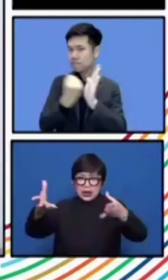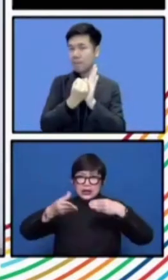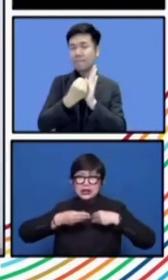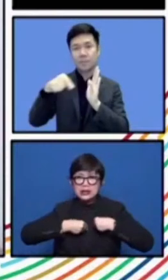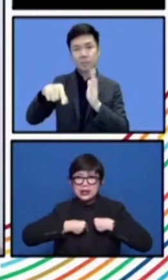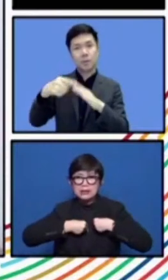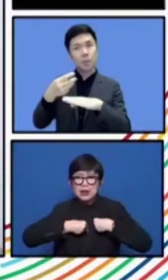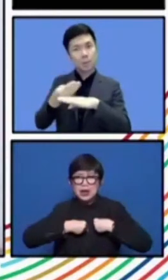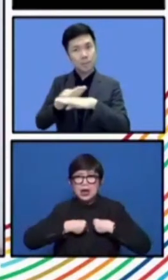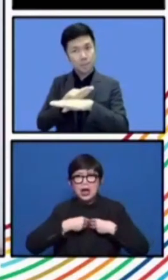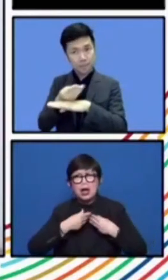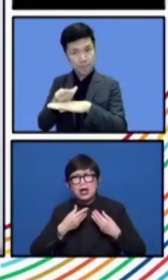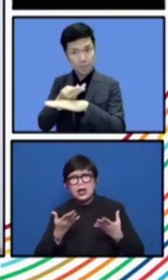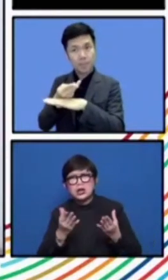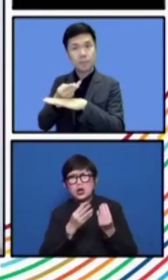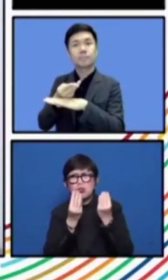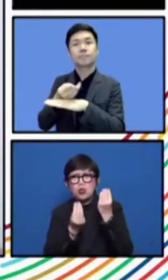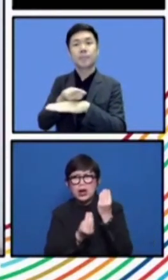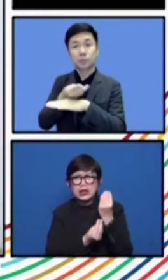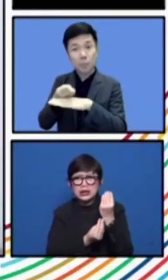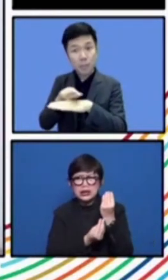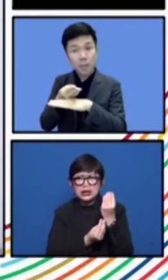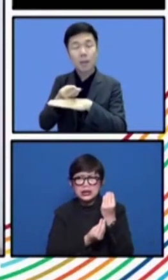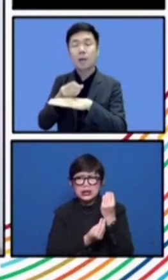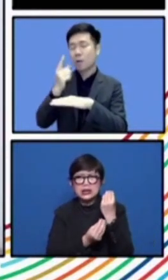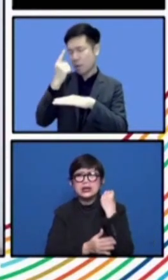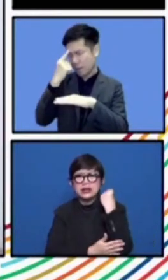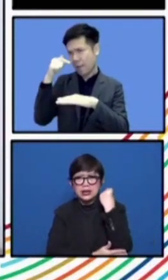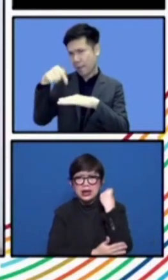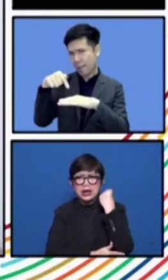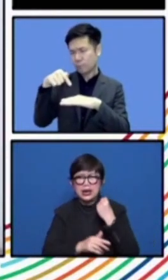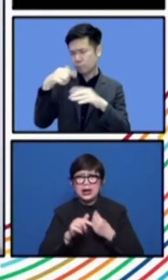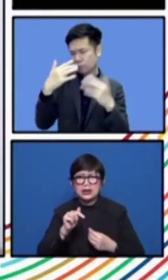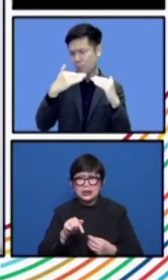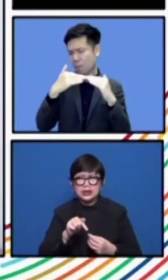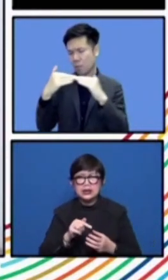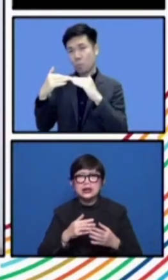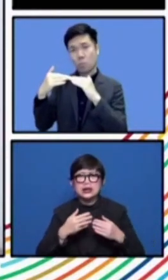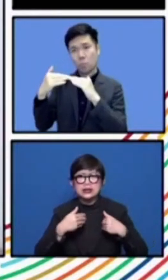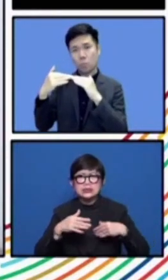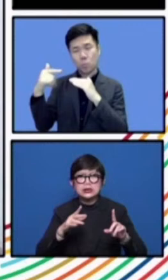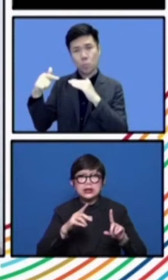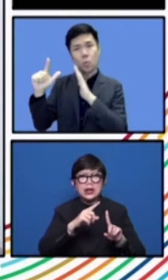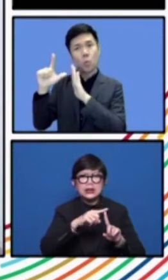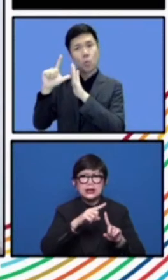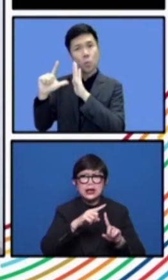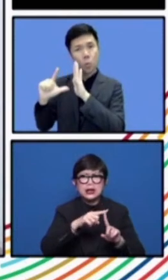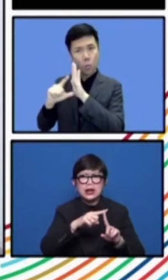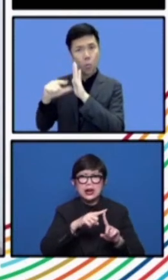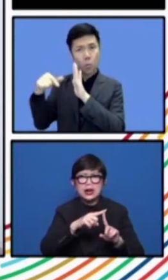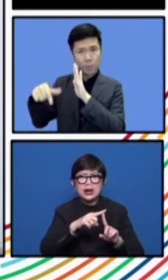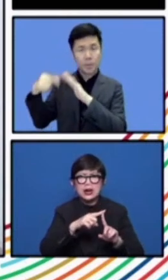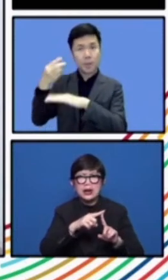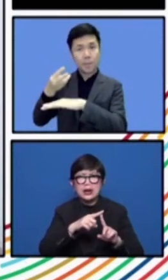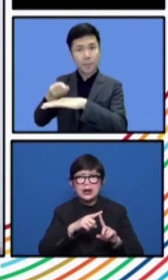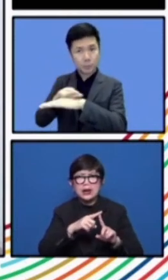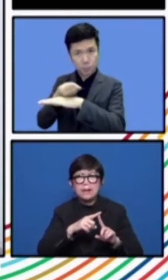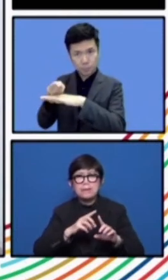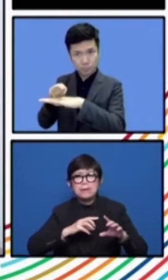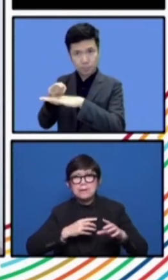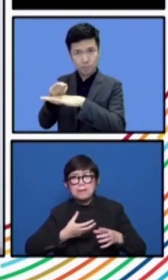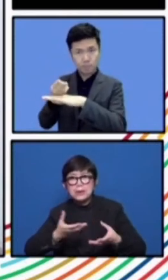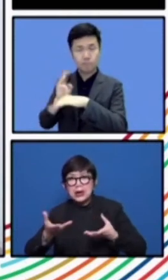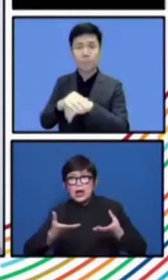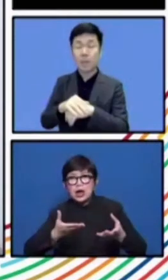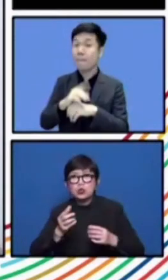child of itself have the force of law in the Republic unless approved by the